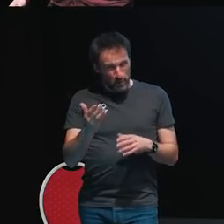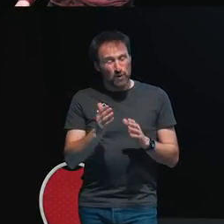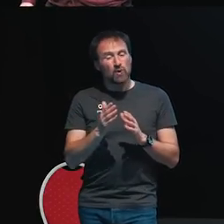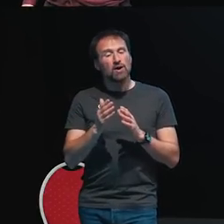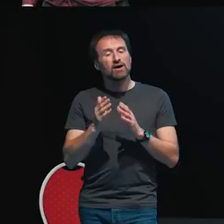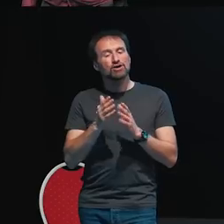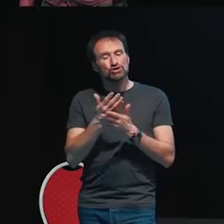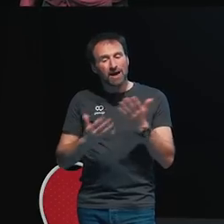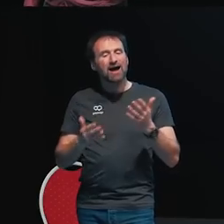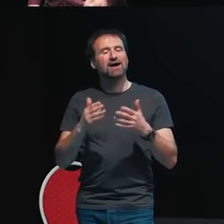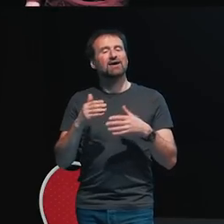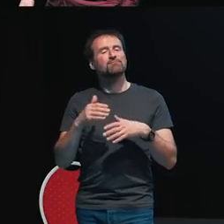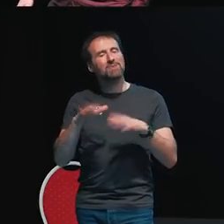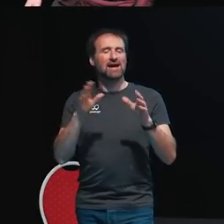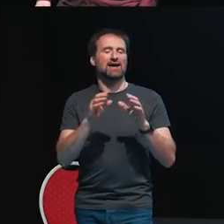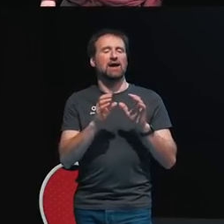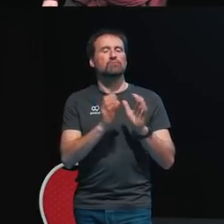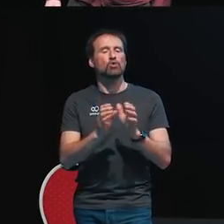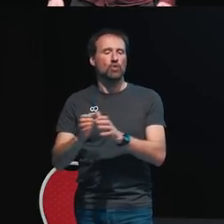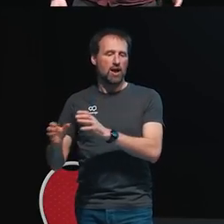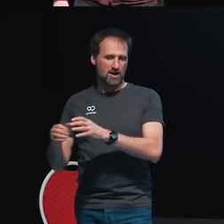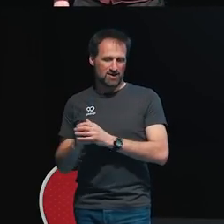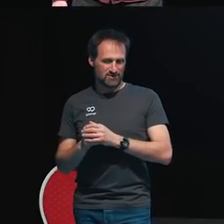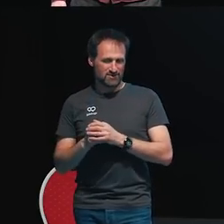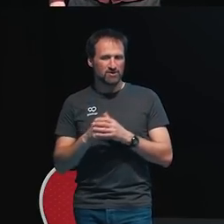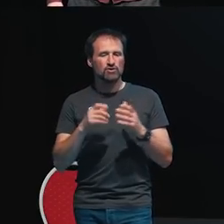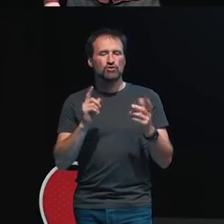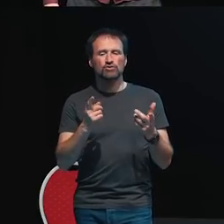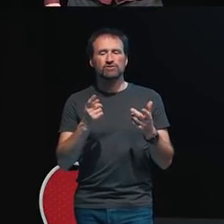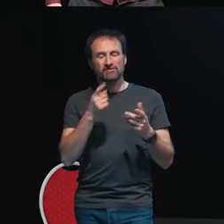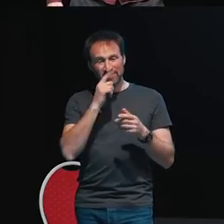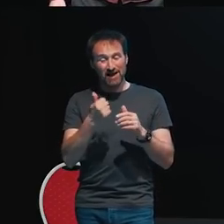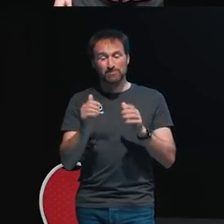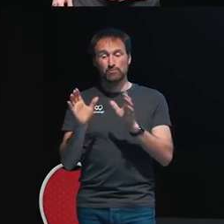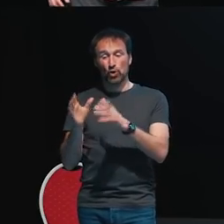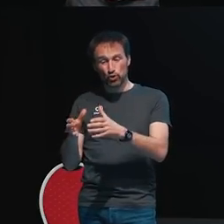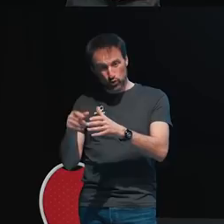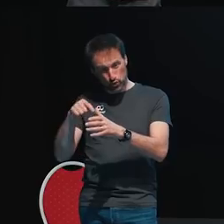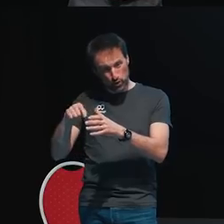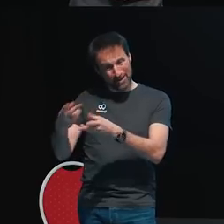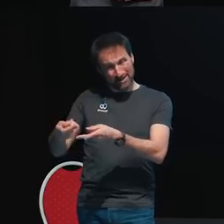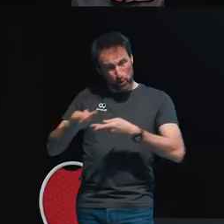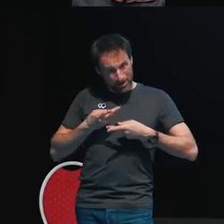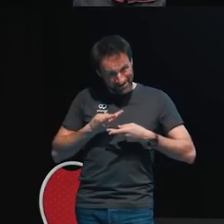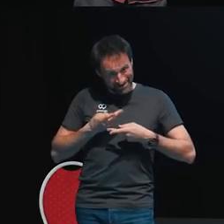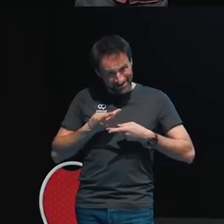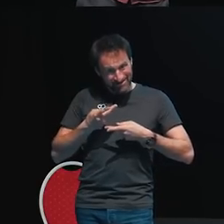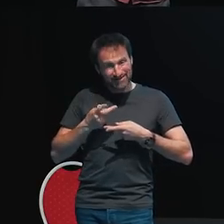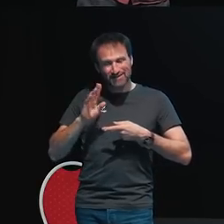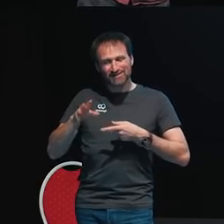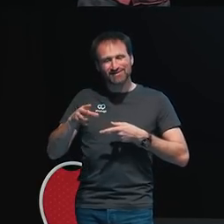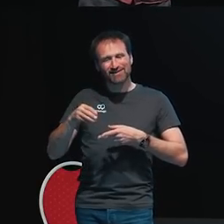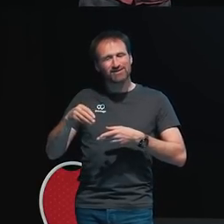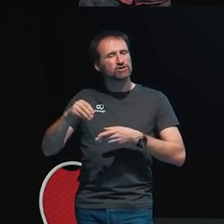the language becomes more modular. And if you import something from a module, the invoking that